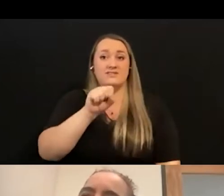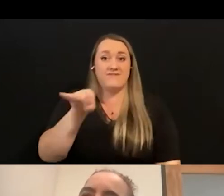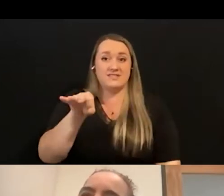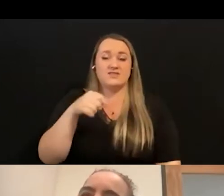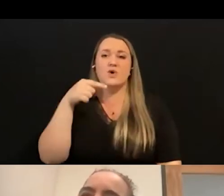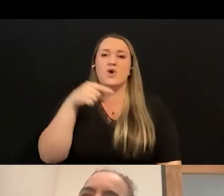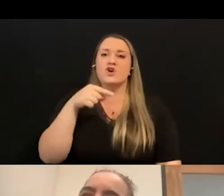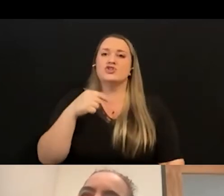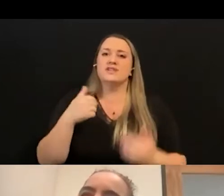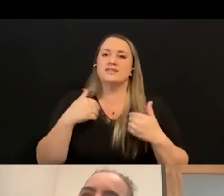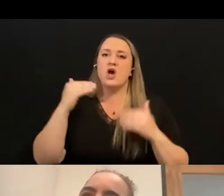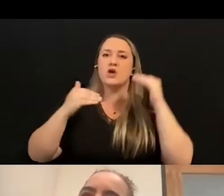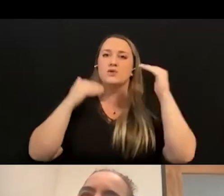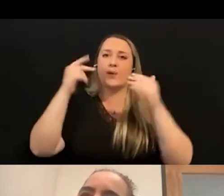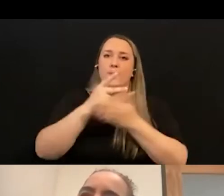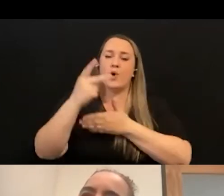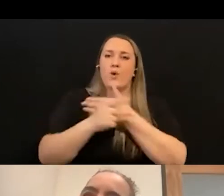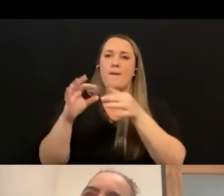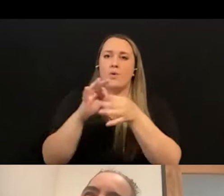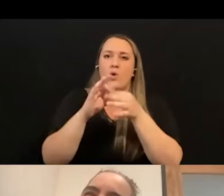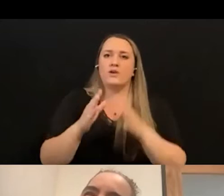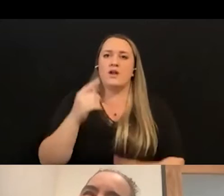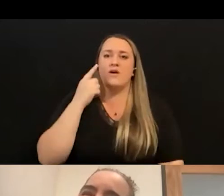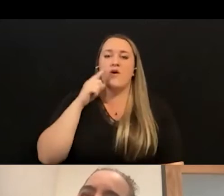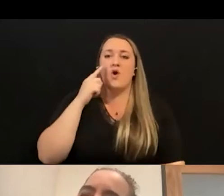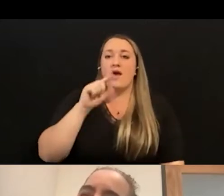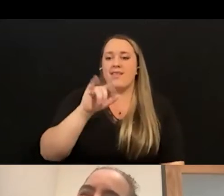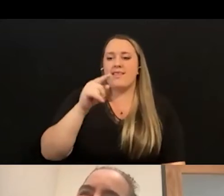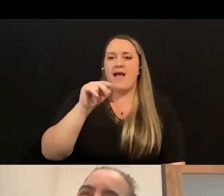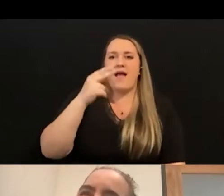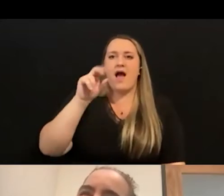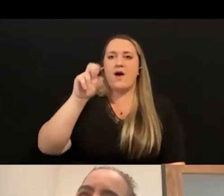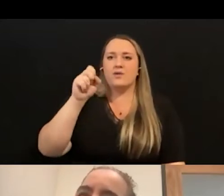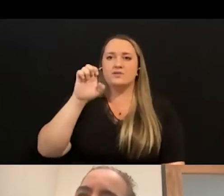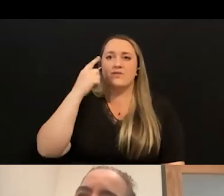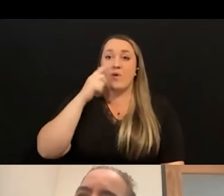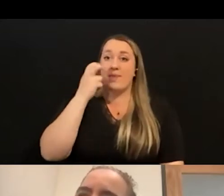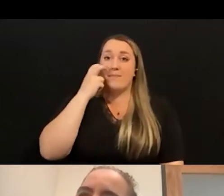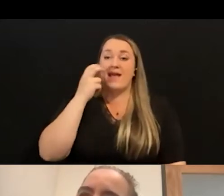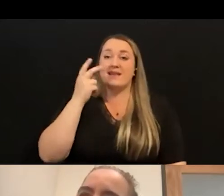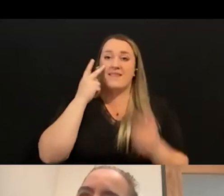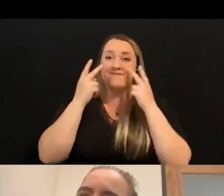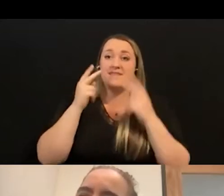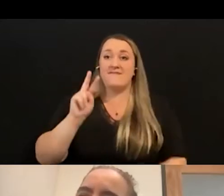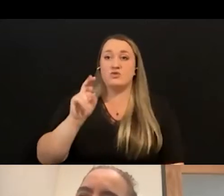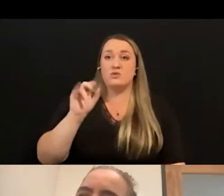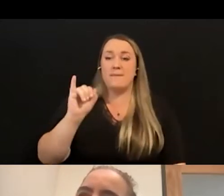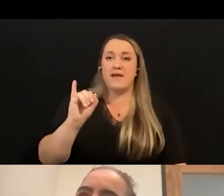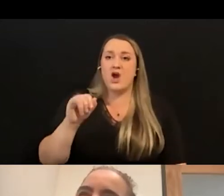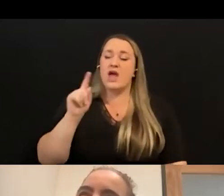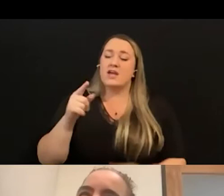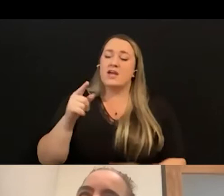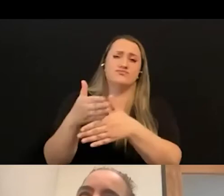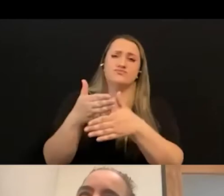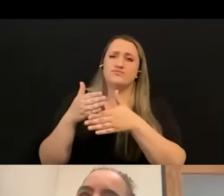program coordinator for the Lighthouse for the Blind and Visually Impaired, and enjoys sharing labyrinth experiences as